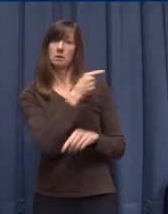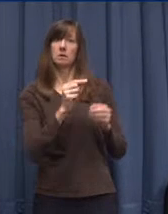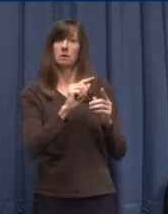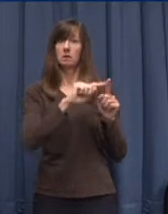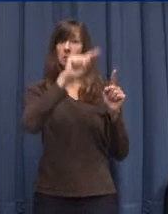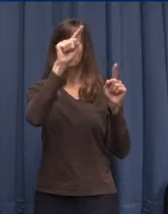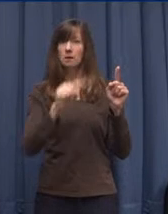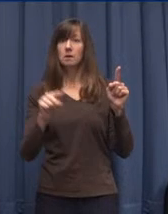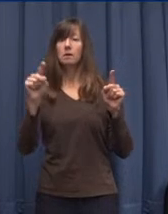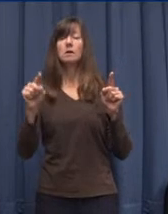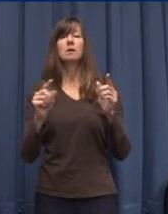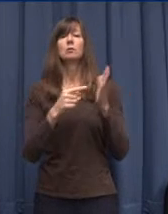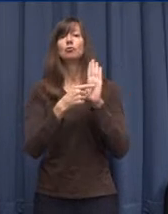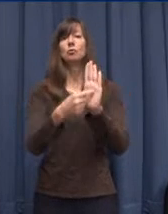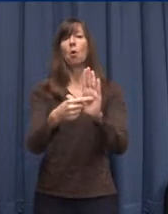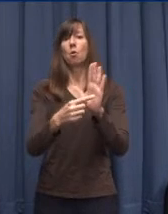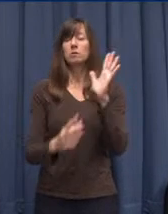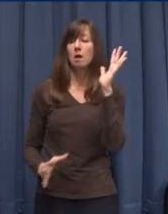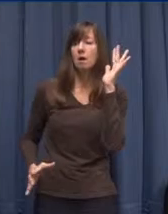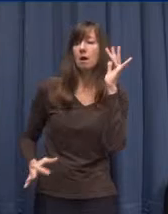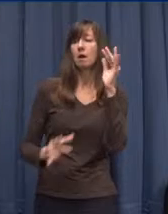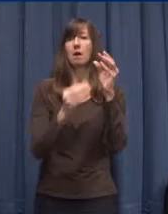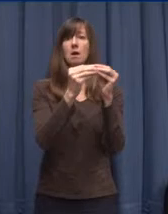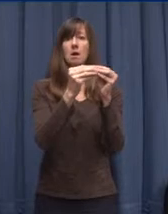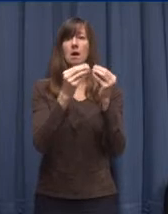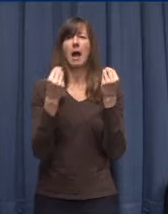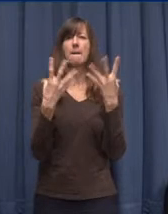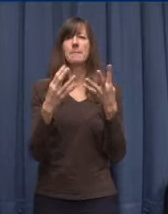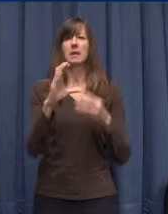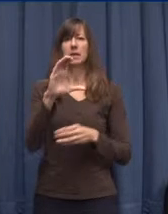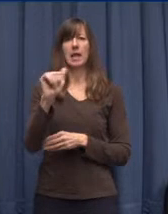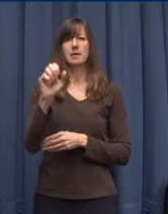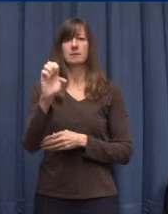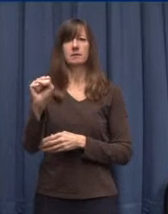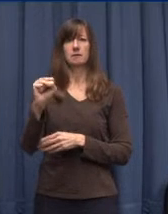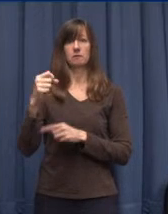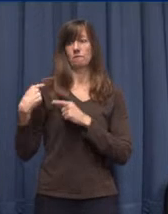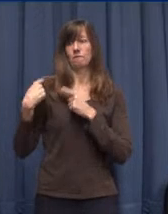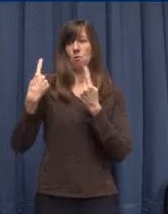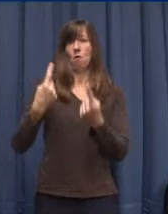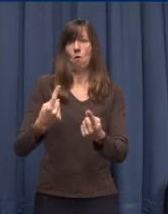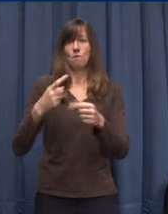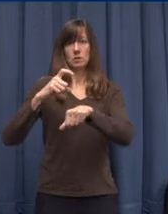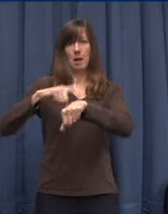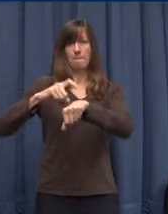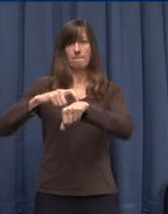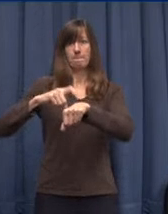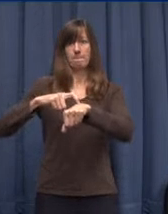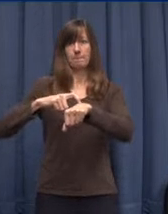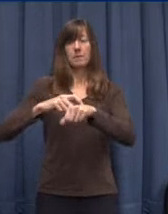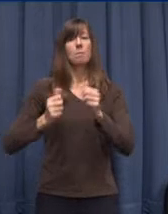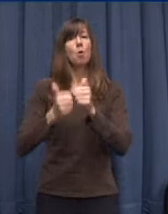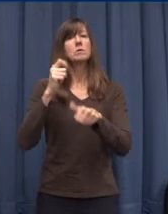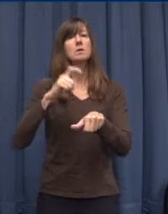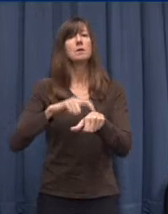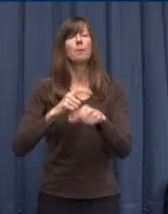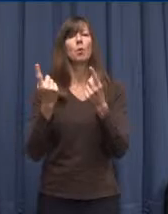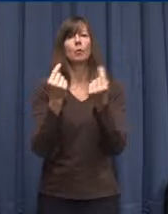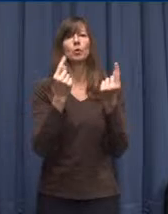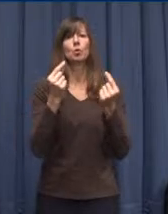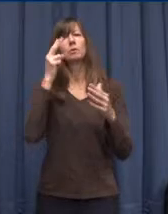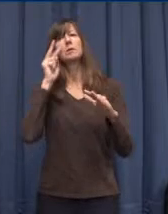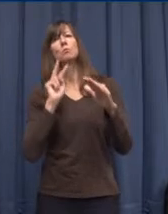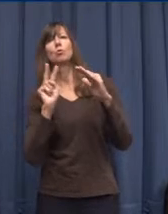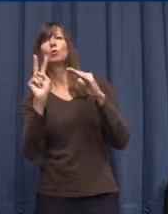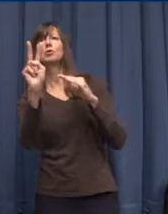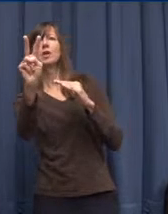cumulative cases over time. And what we generally use this to do is to project out a best case, a